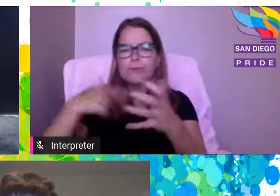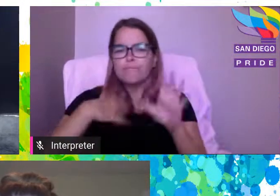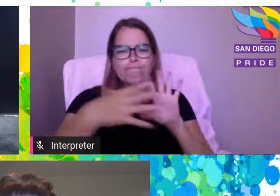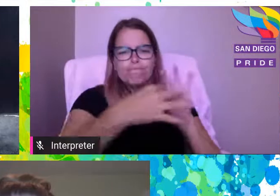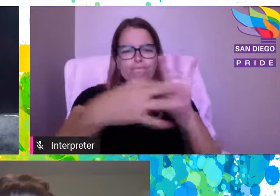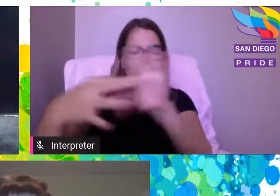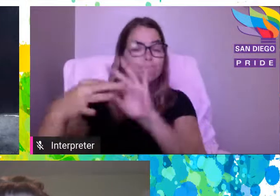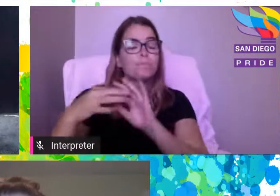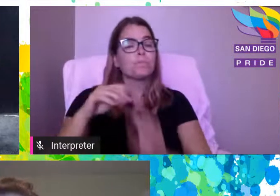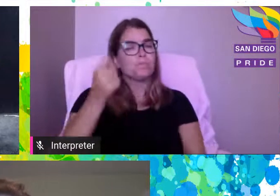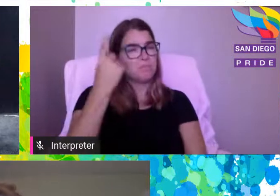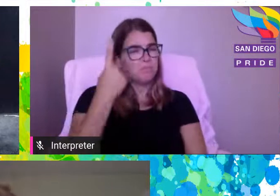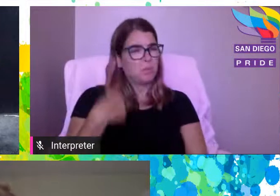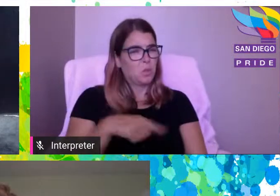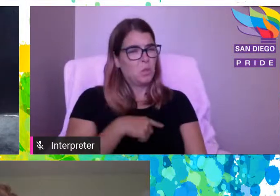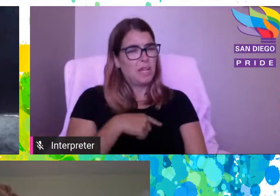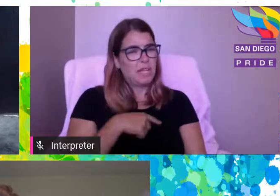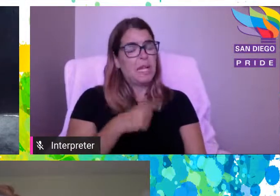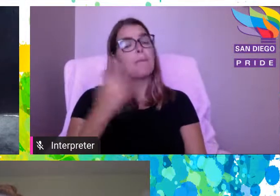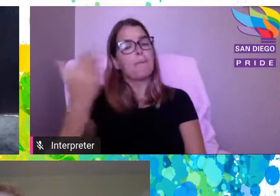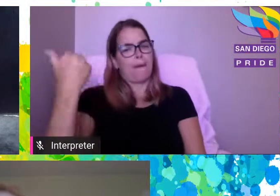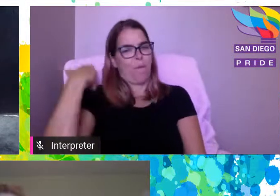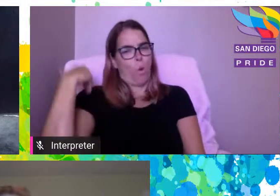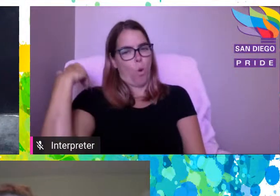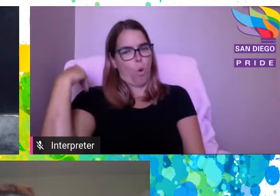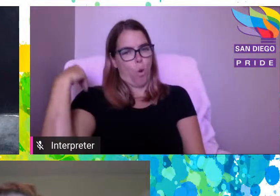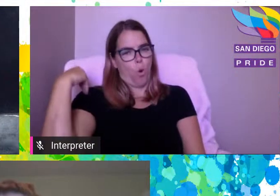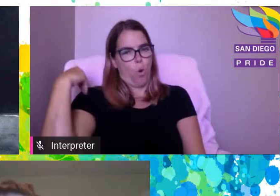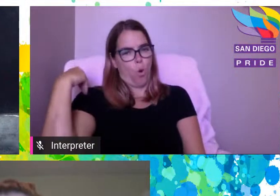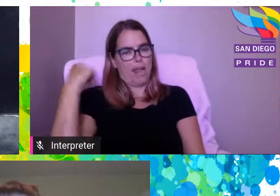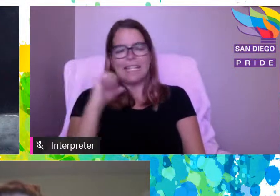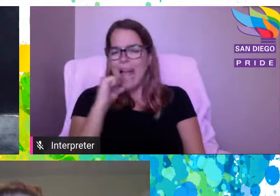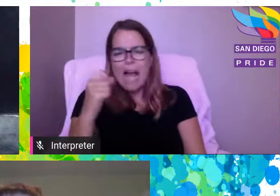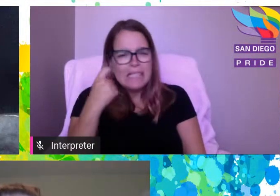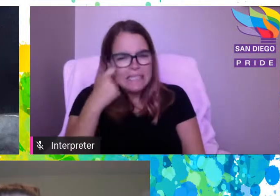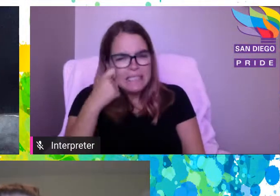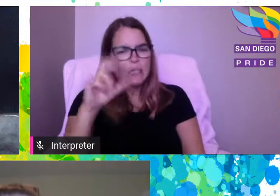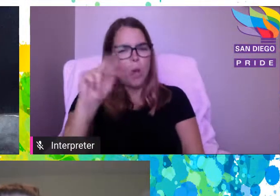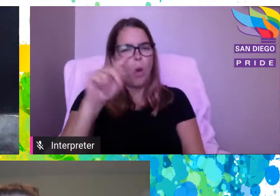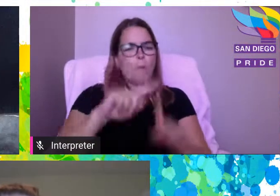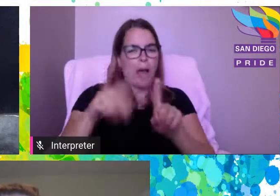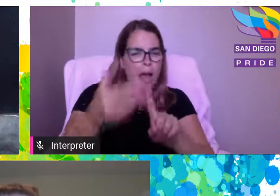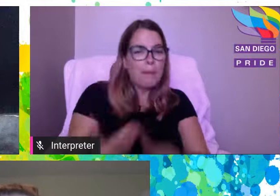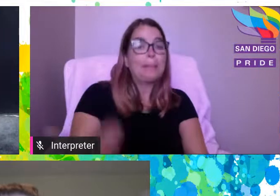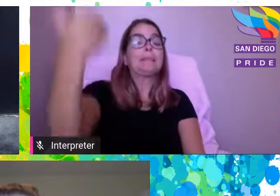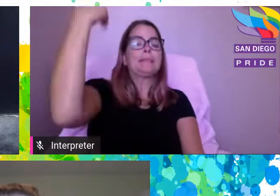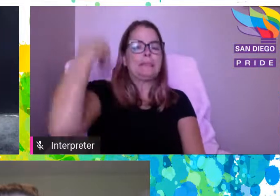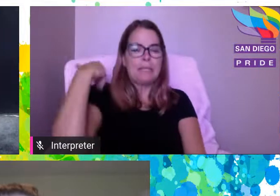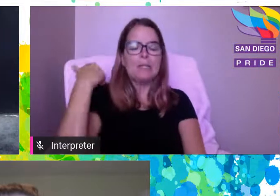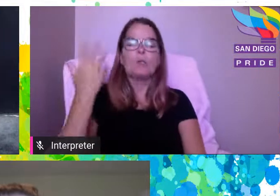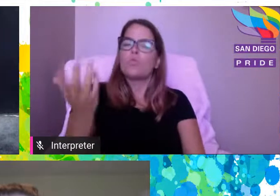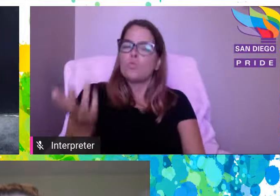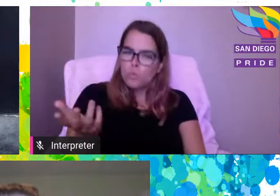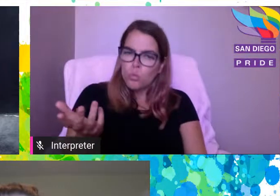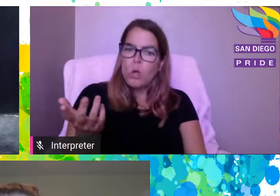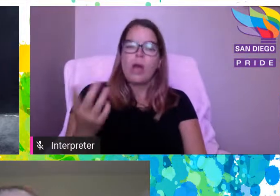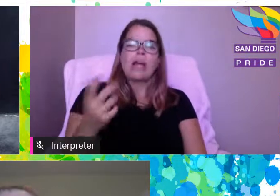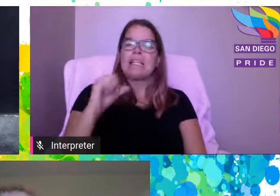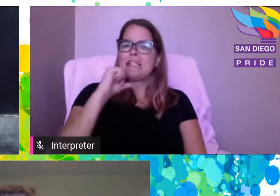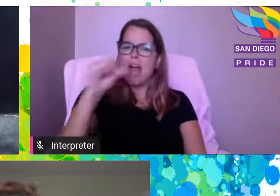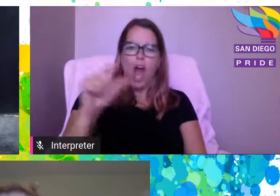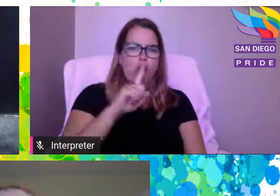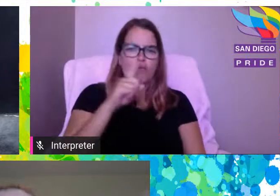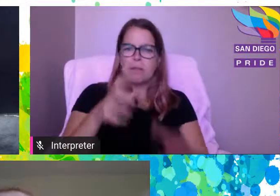getting or in the past, not in the past like 2-3 years, but prior to that, we haven't really had much of a foothold